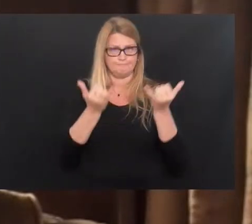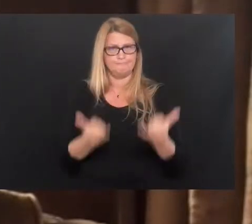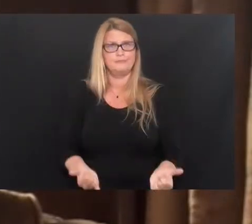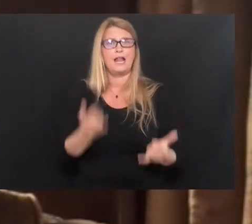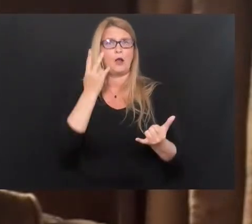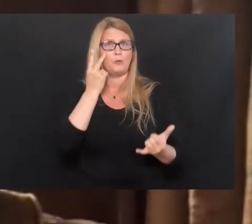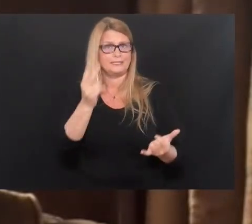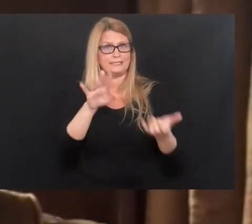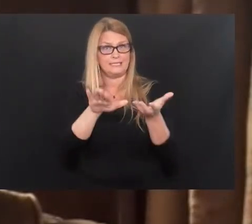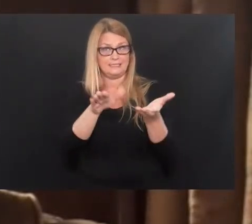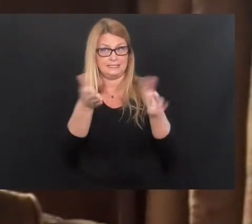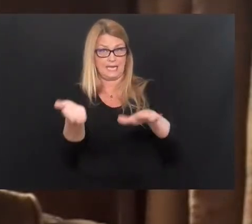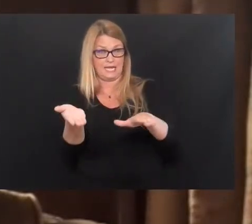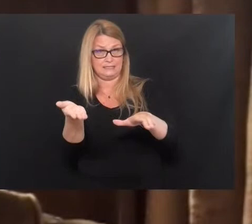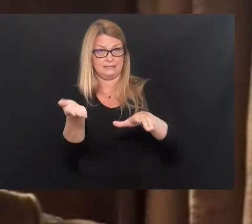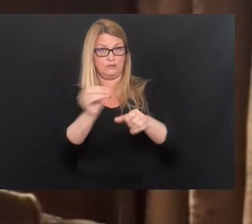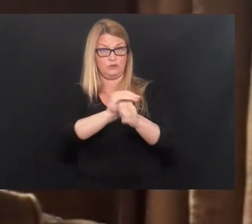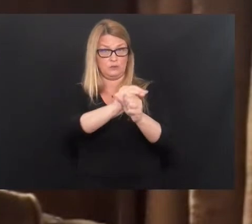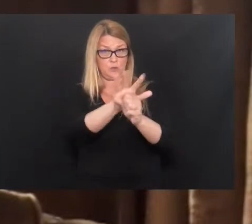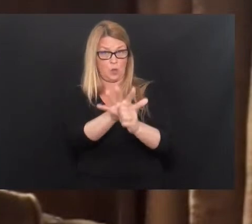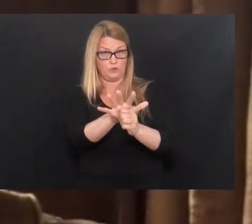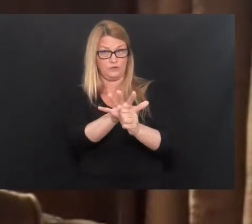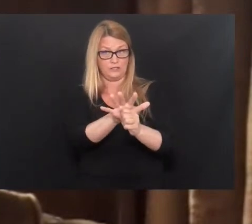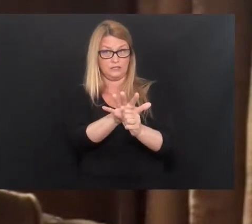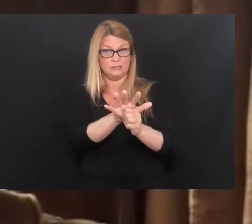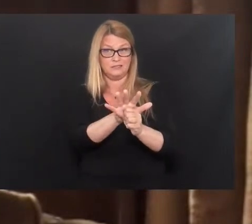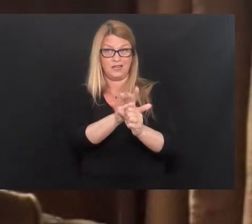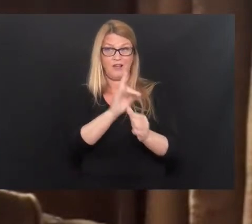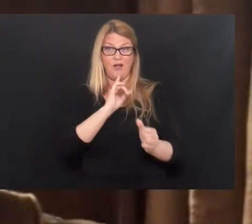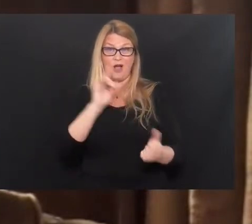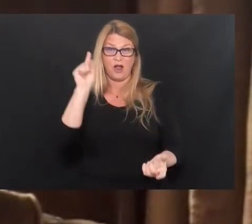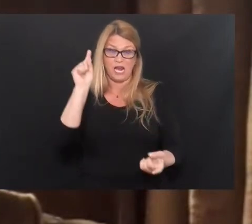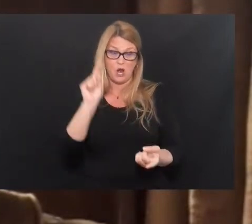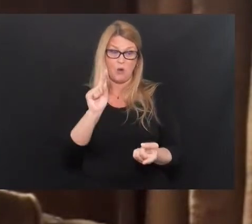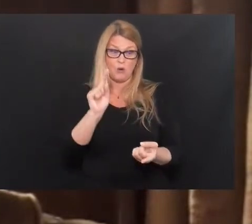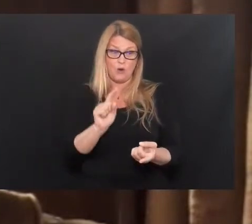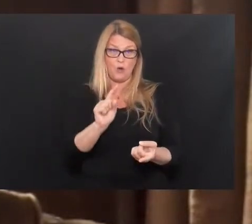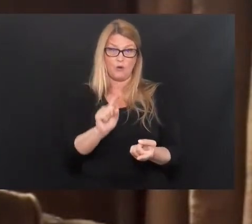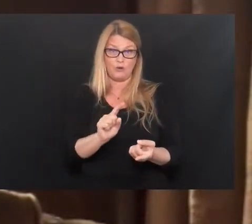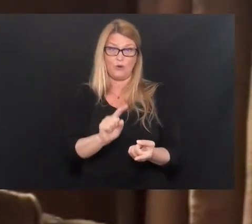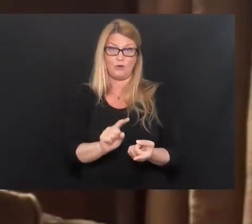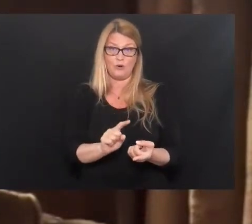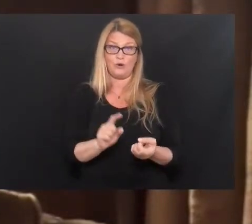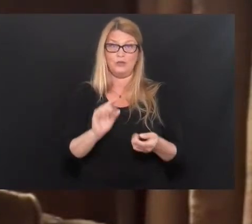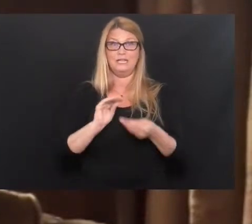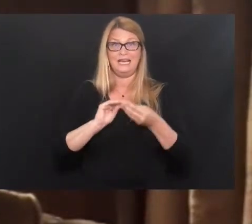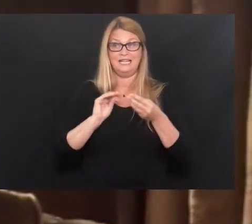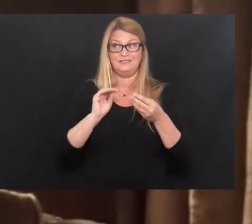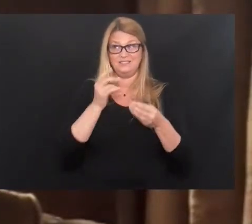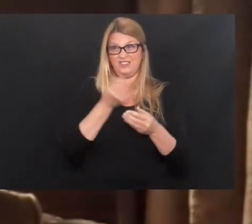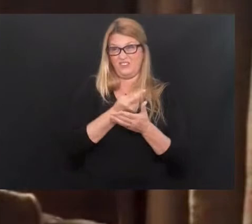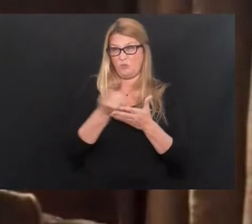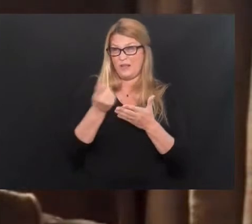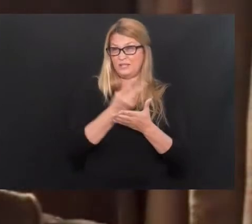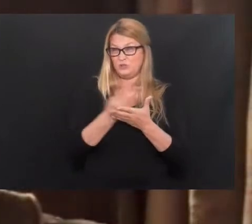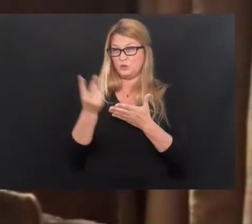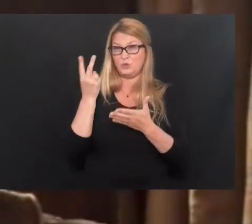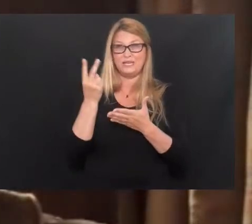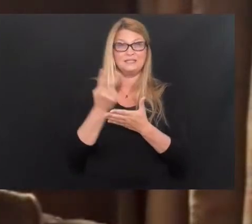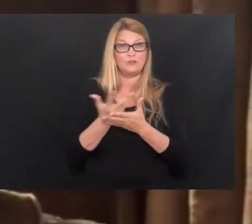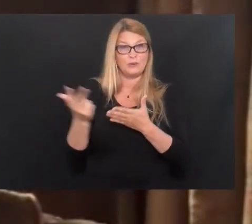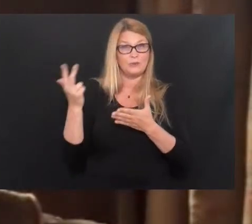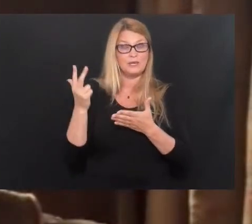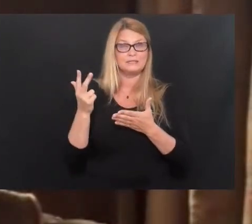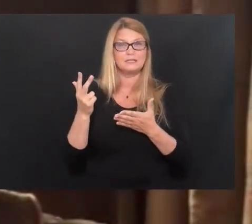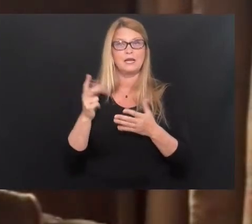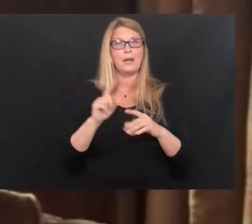from COVID-19 at some of the lowest levels that we've seen in a number of weeks. The cases have still not